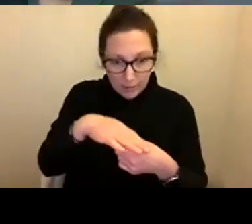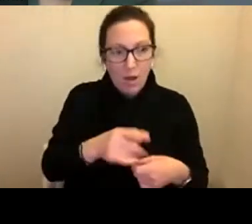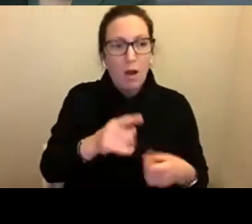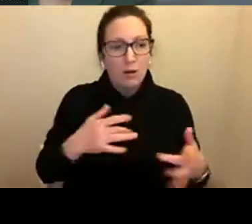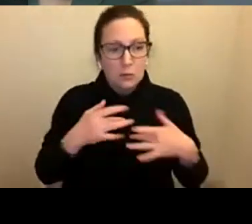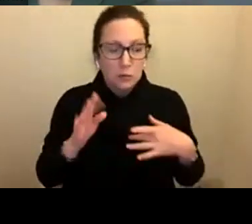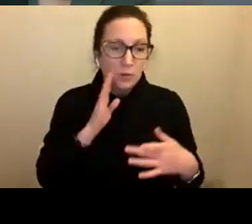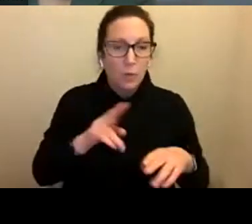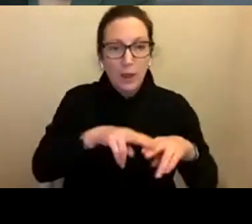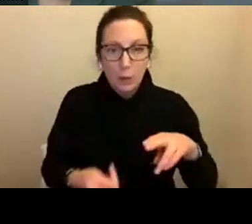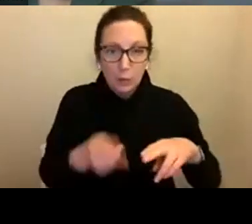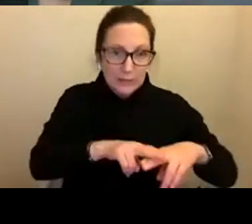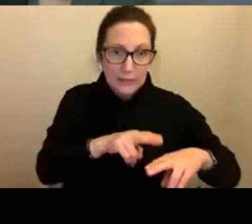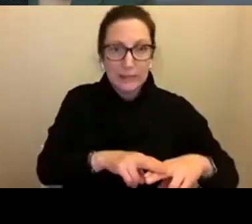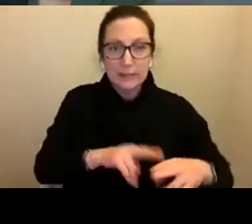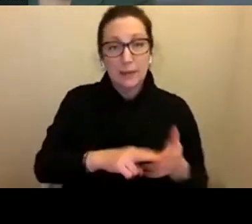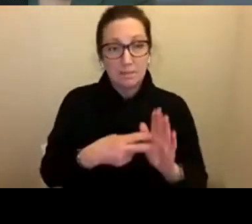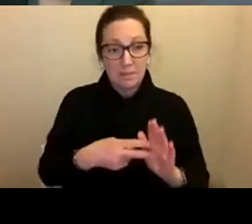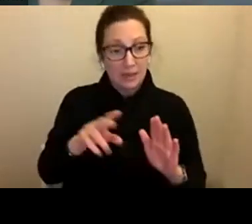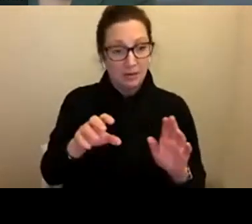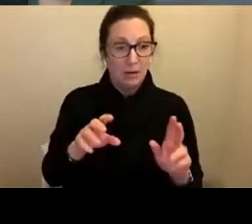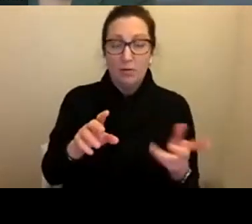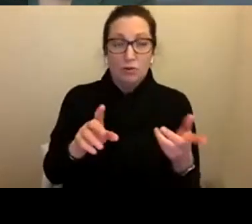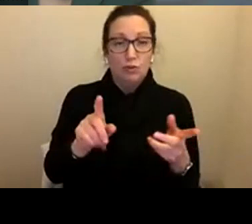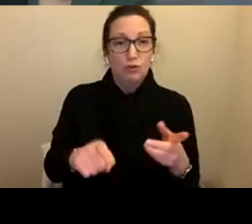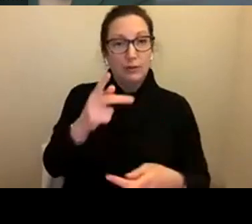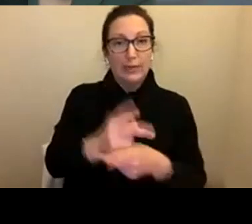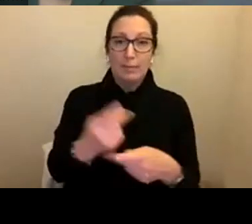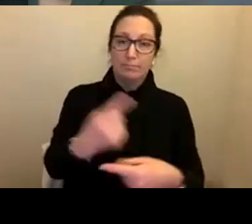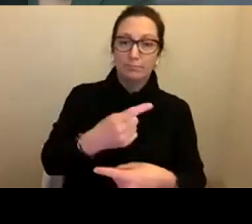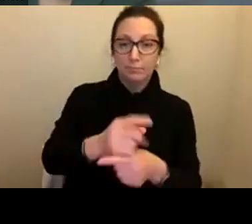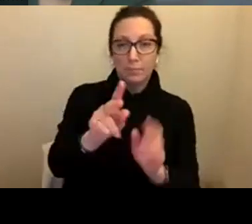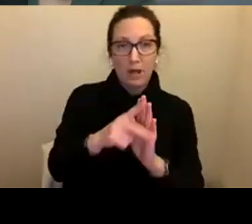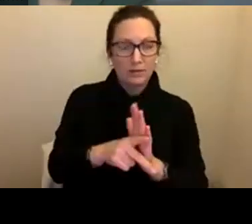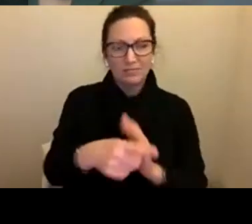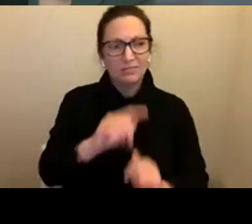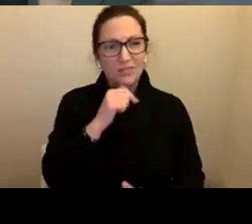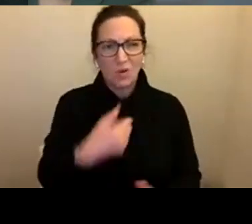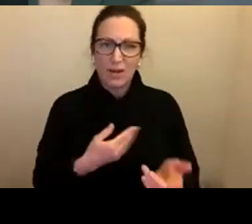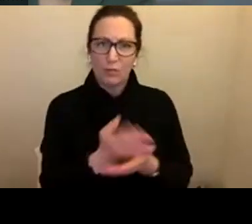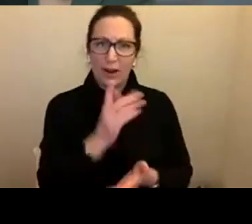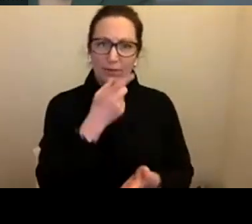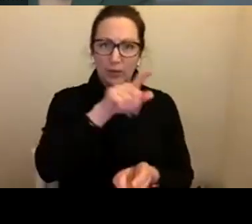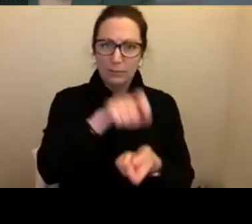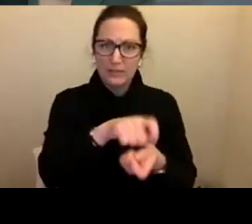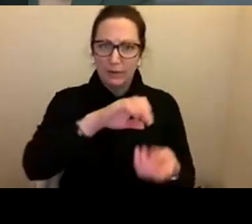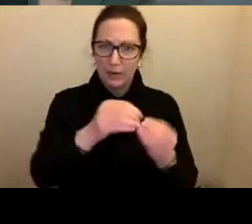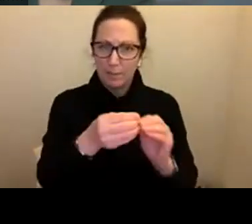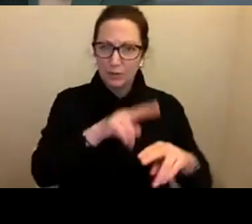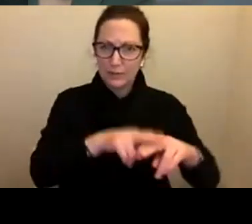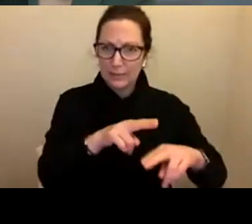perpetuate the inequity of the old admission system. They have no more right to a set number of seats in any other zip code in